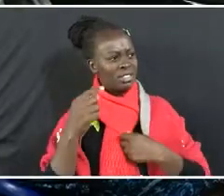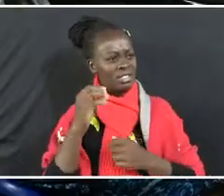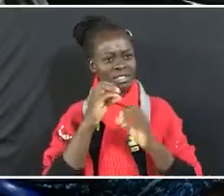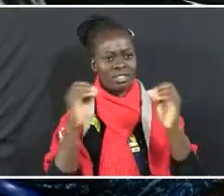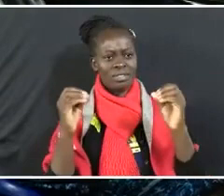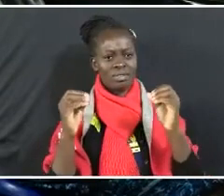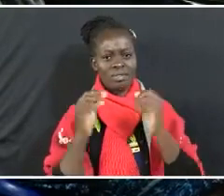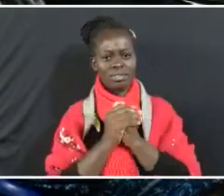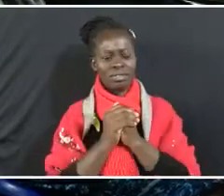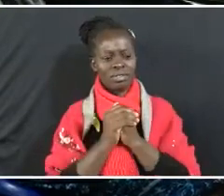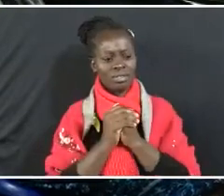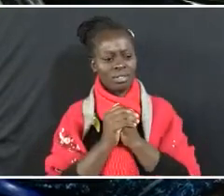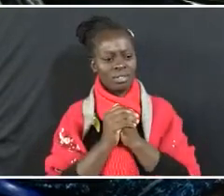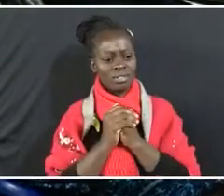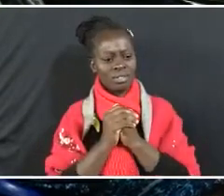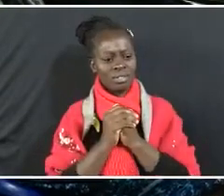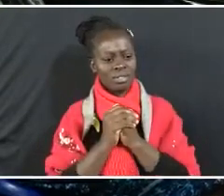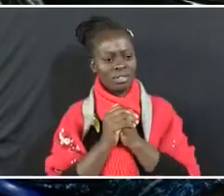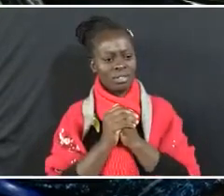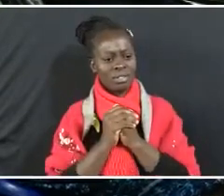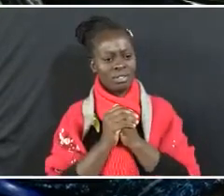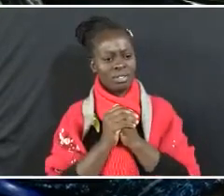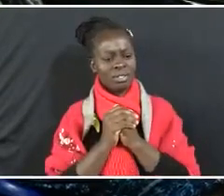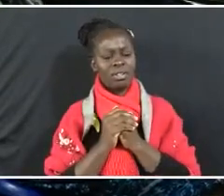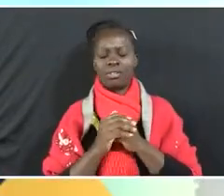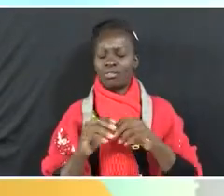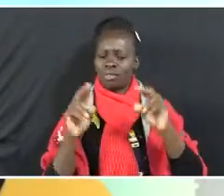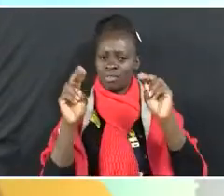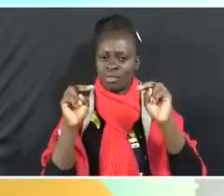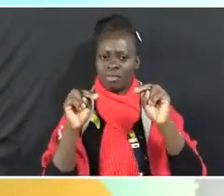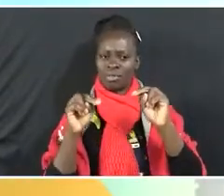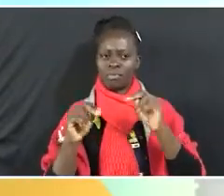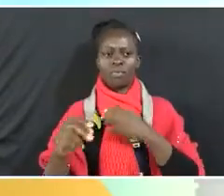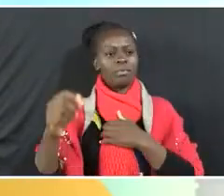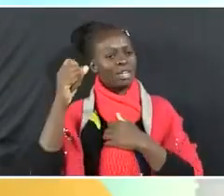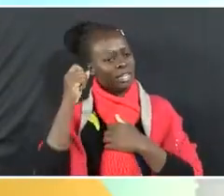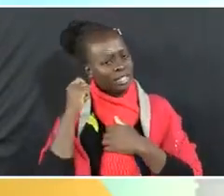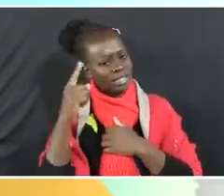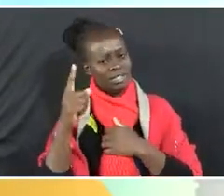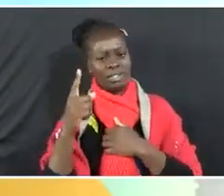me. We don't need you to interfere, but we need to know that you are there.